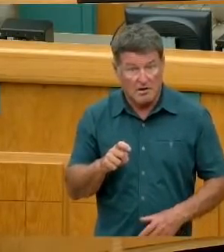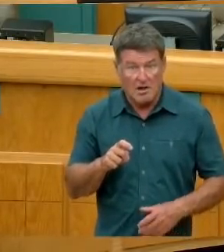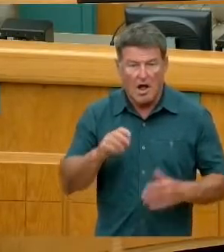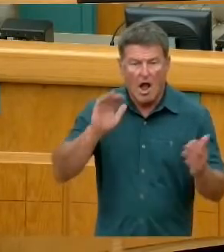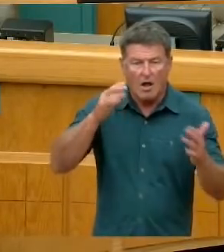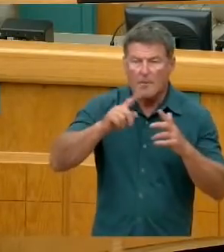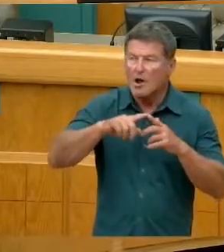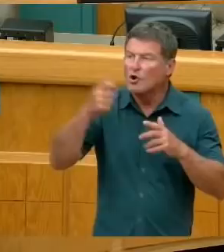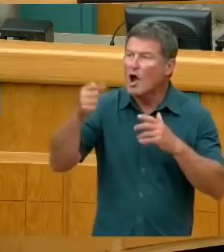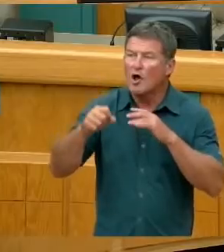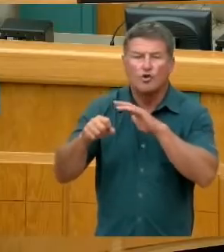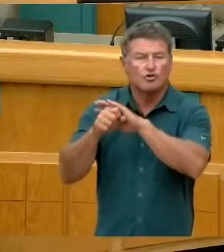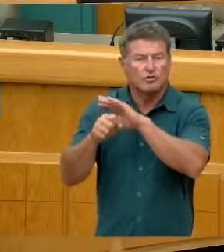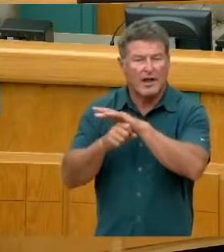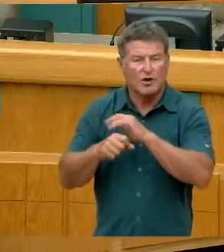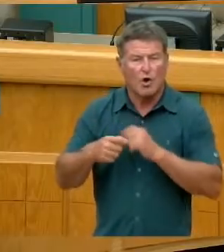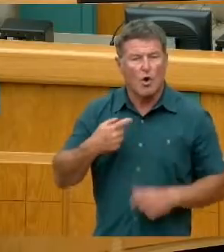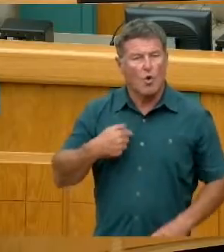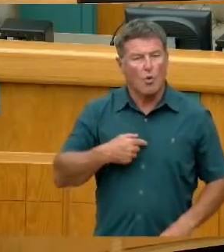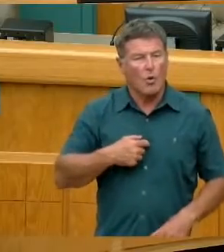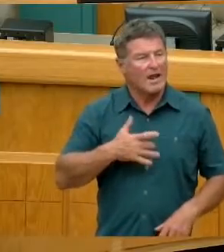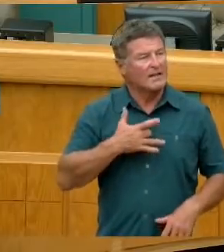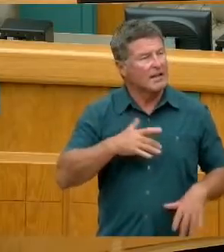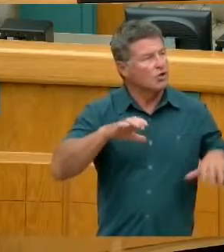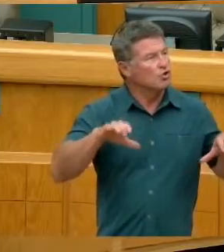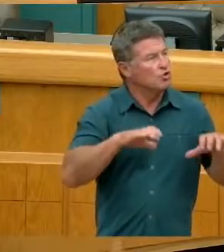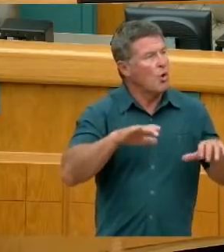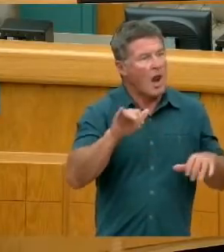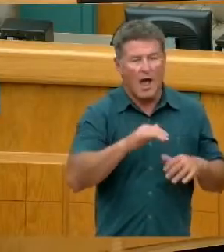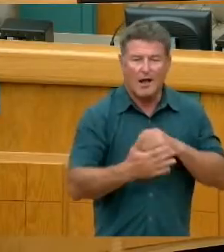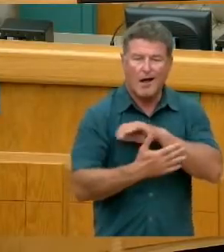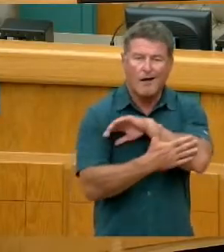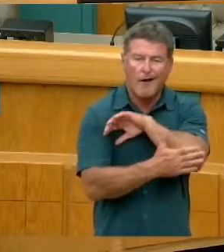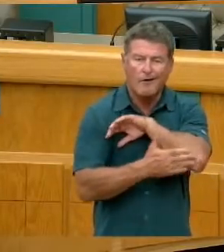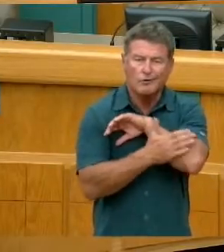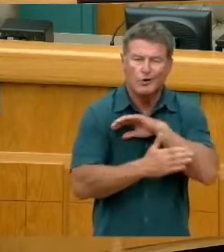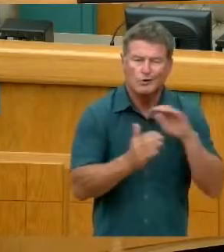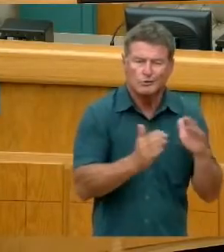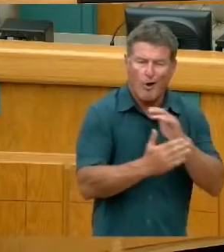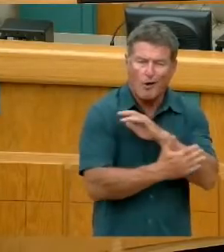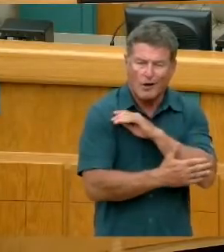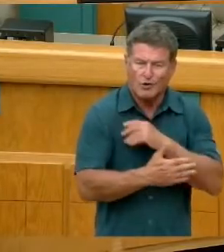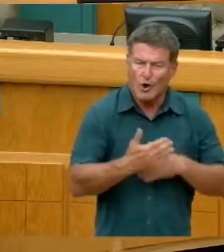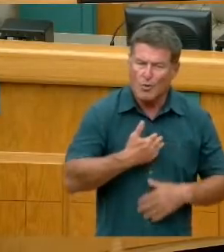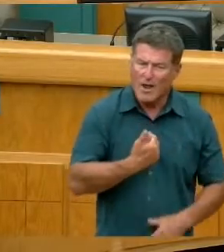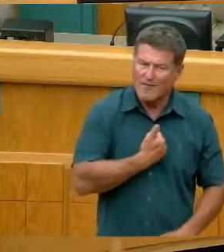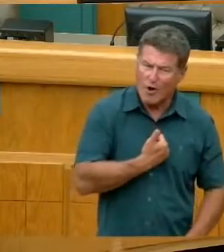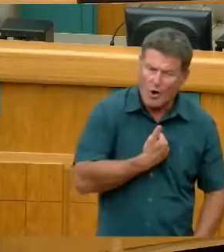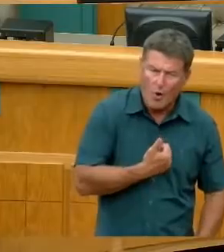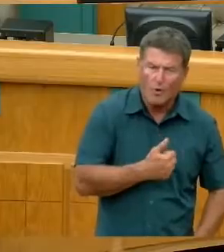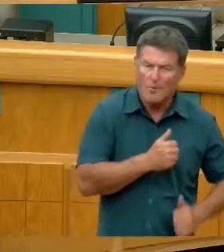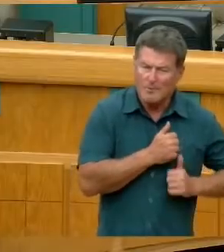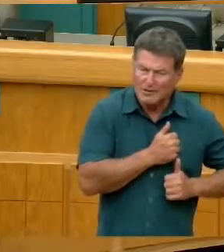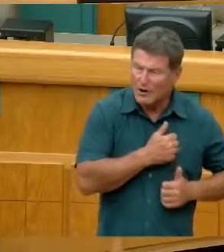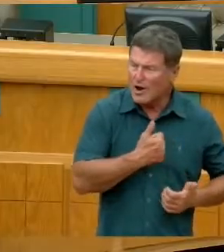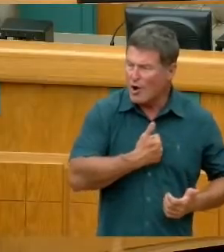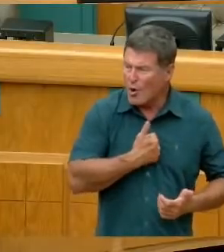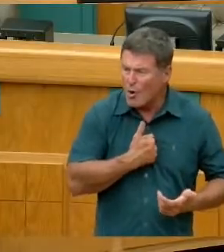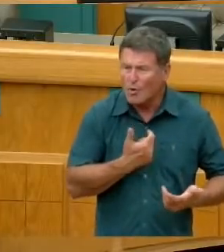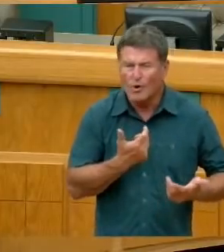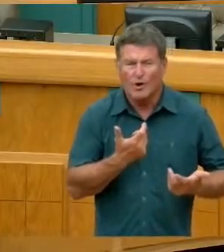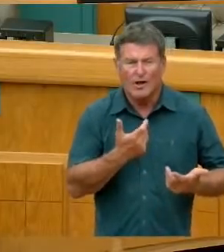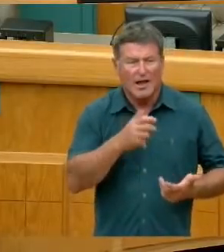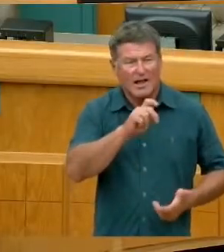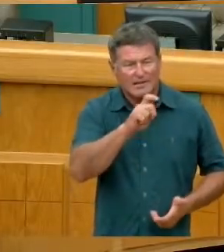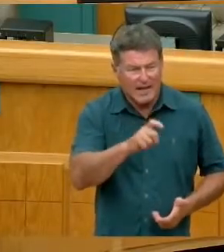in many ways like a small country. We have tremendous resources. We have state forces of our own in Texas,